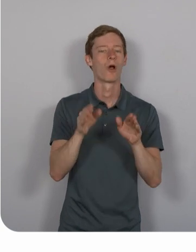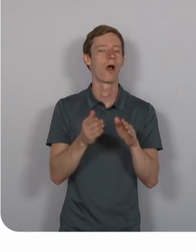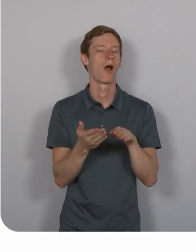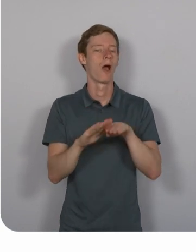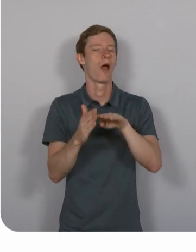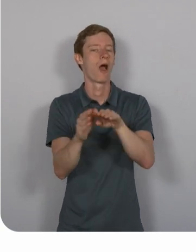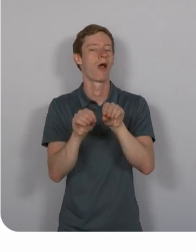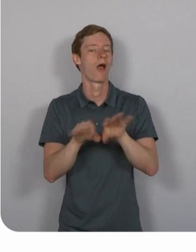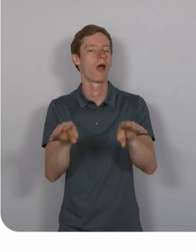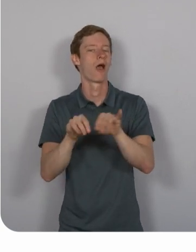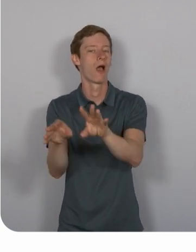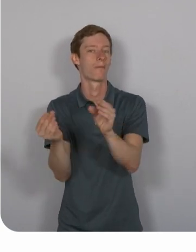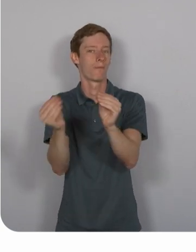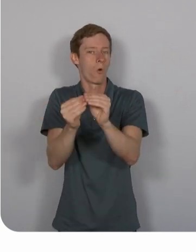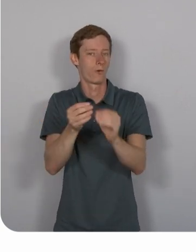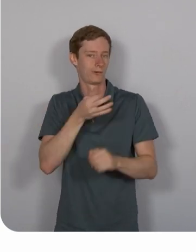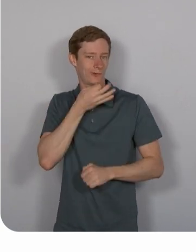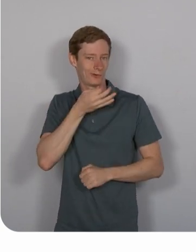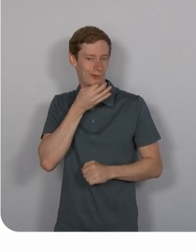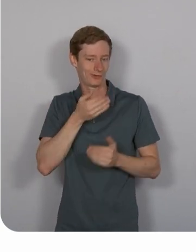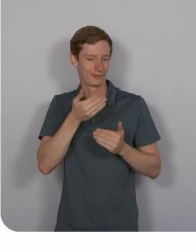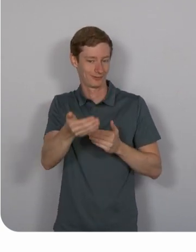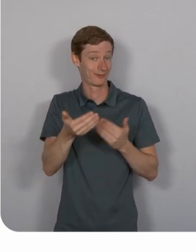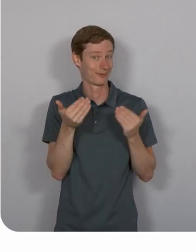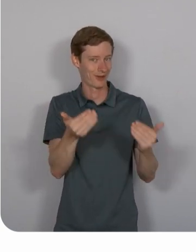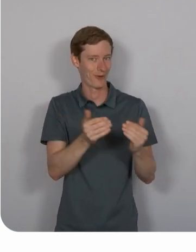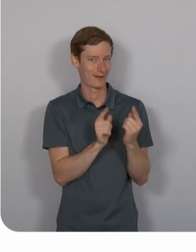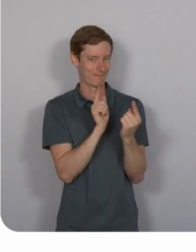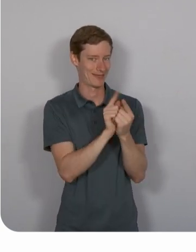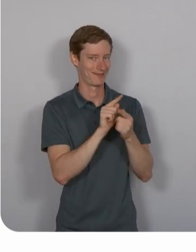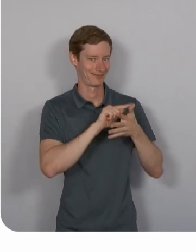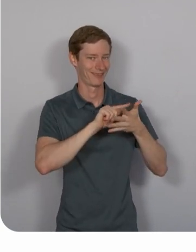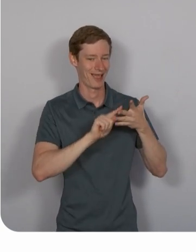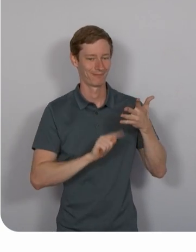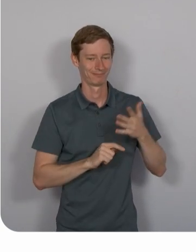next couple of days. So let's meet some of them.